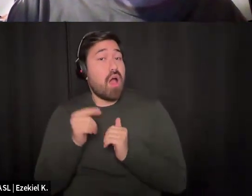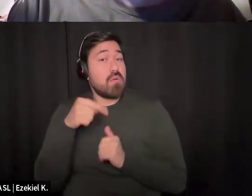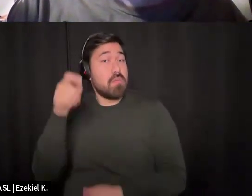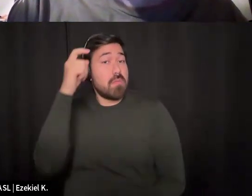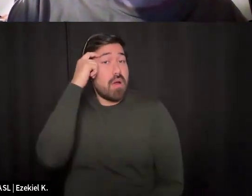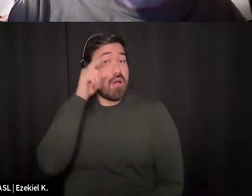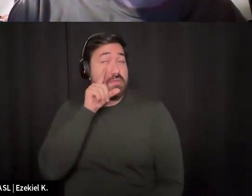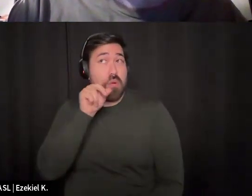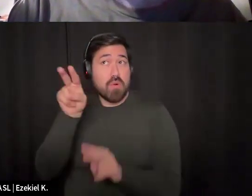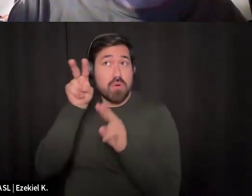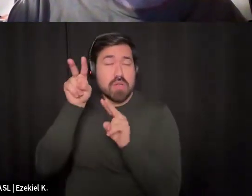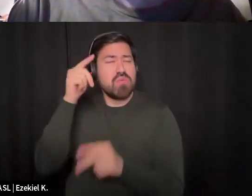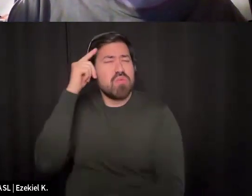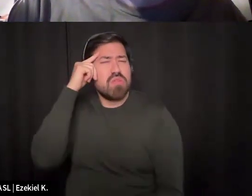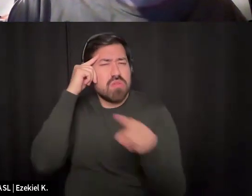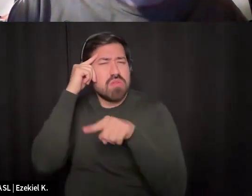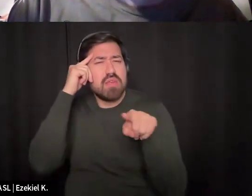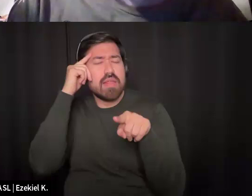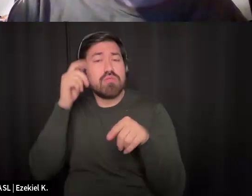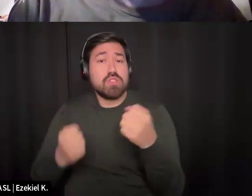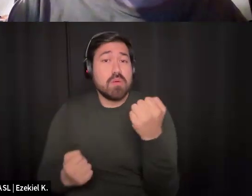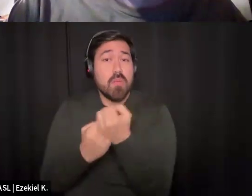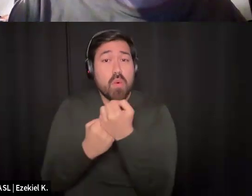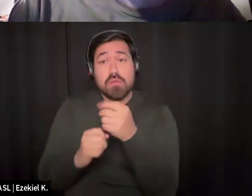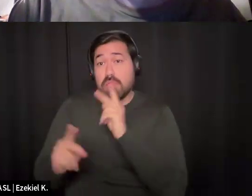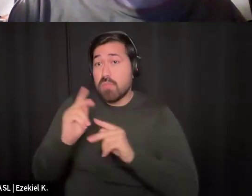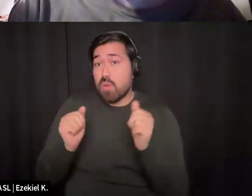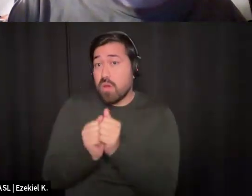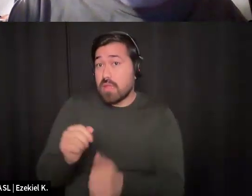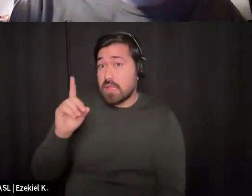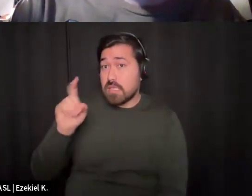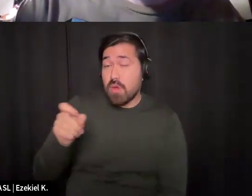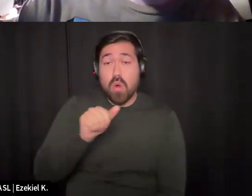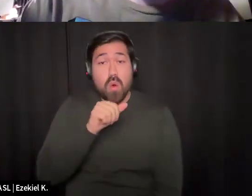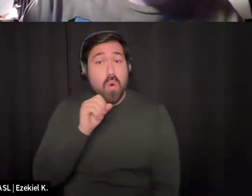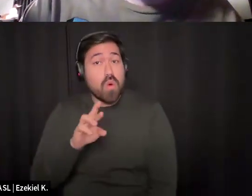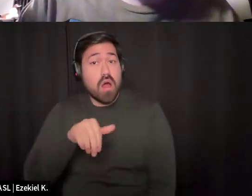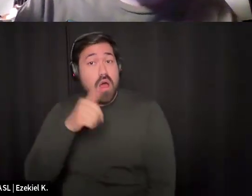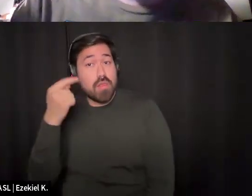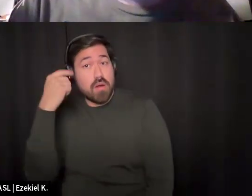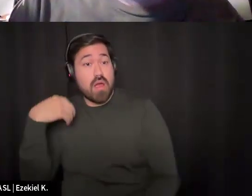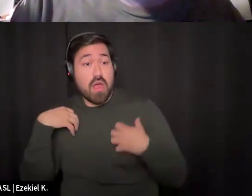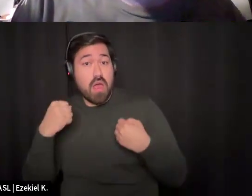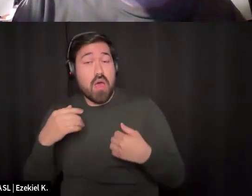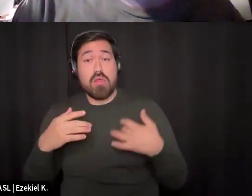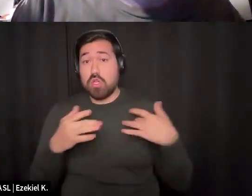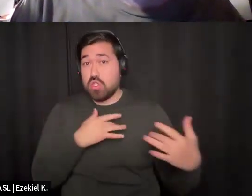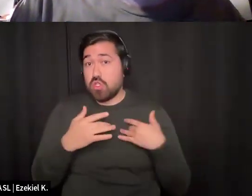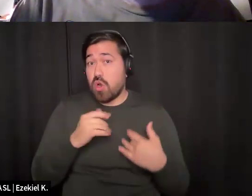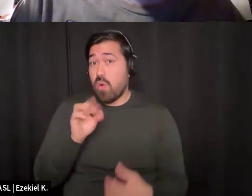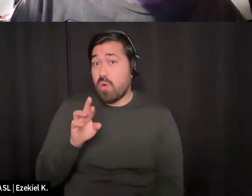mindful birding you all think supports people with disabilities and other health concerns. Like, are there ways that you found